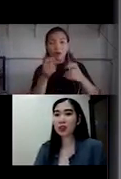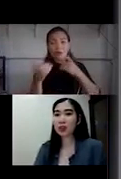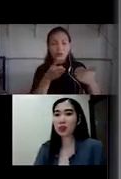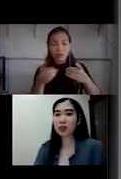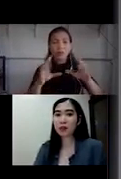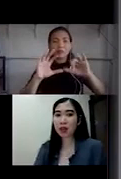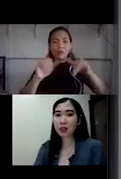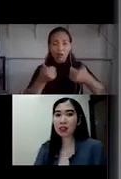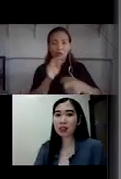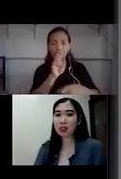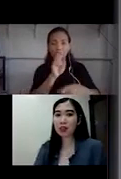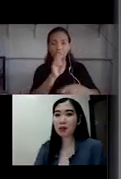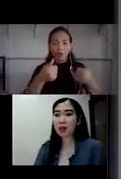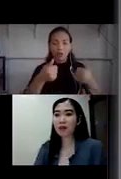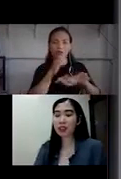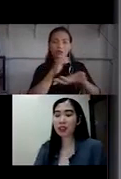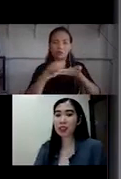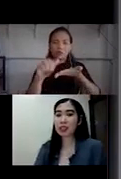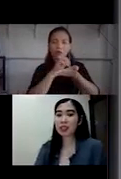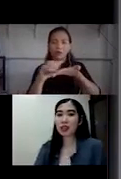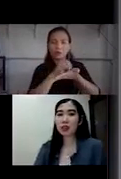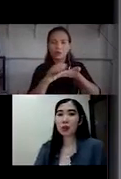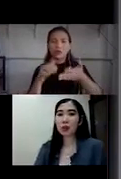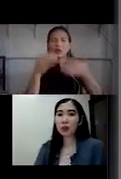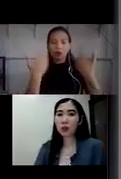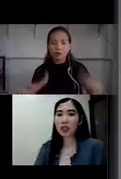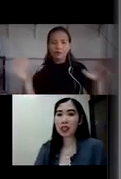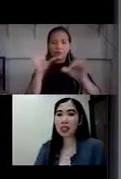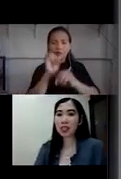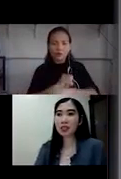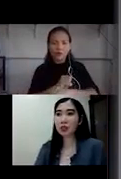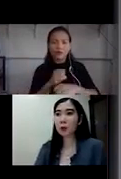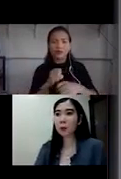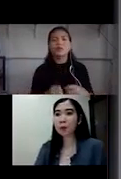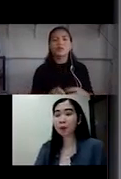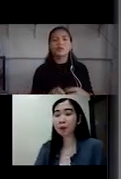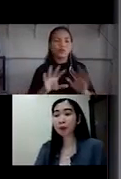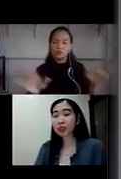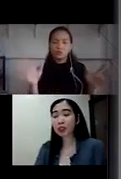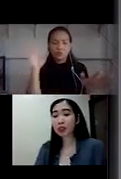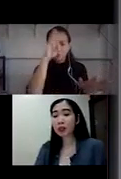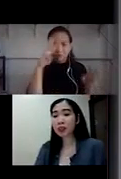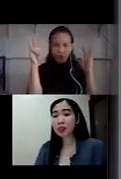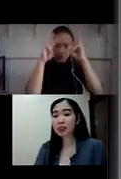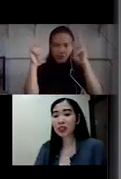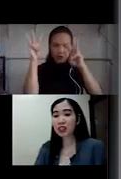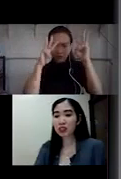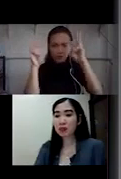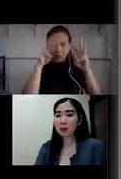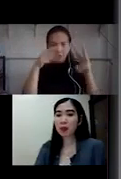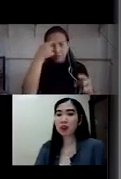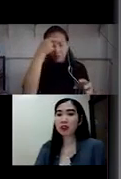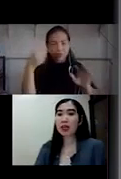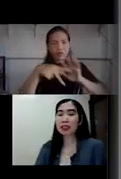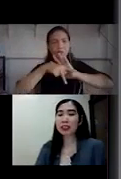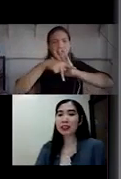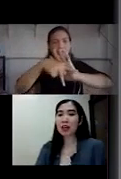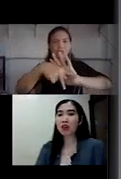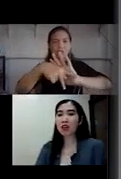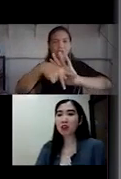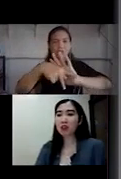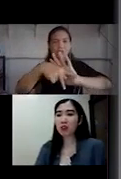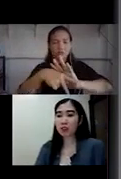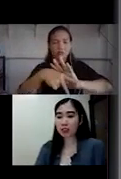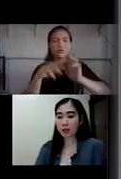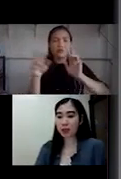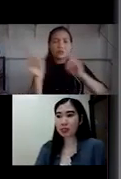can practice after this. So don't worry kasi yung presentation naman po na hinanda ko,